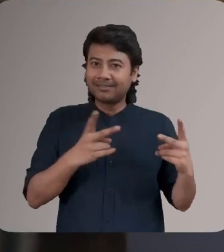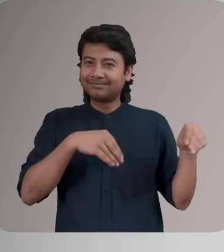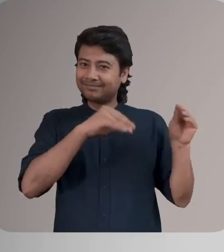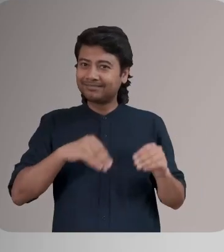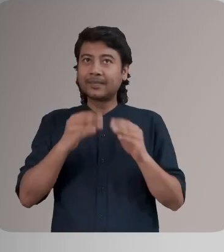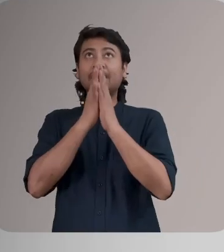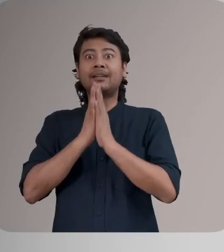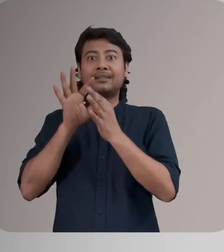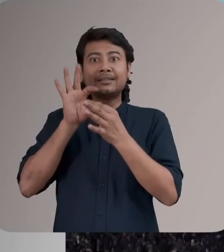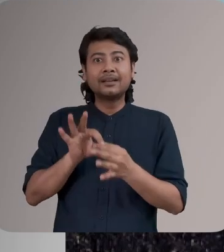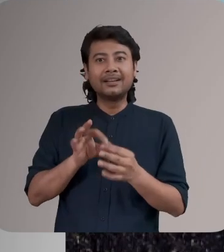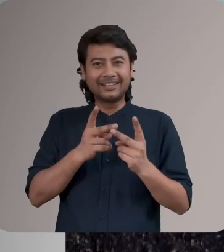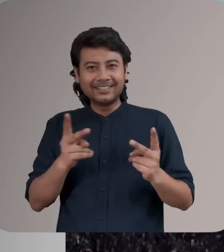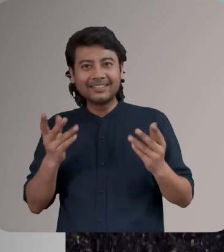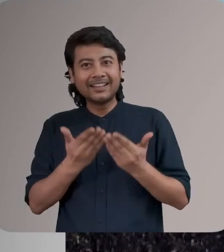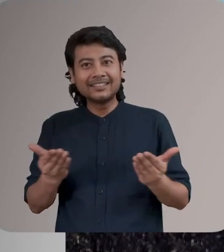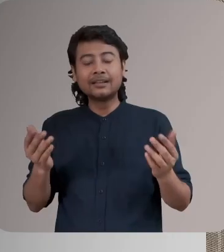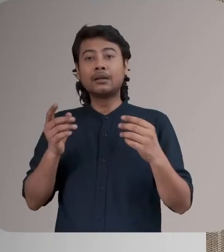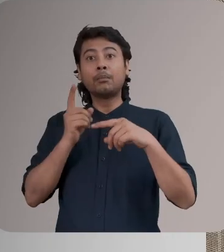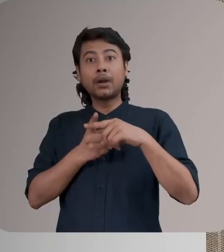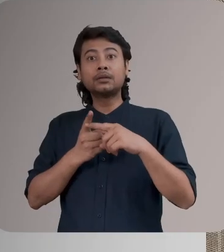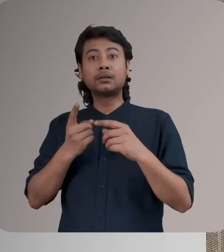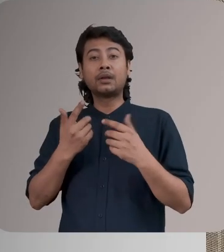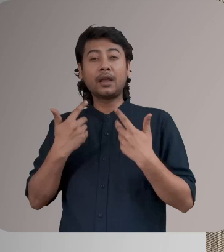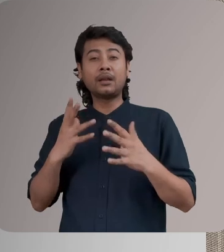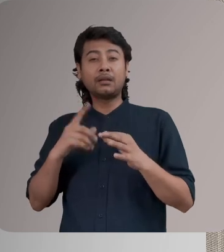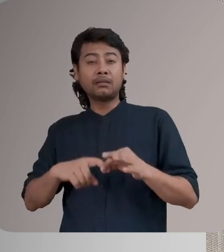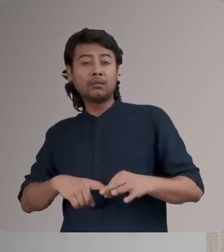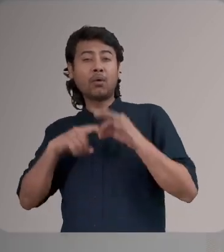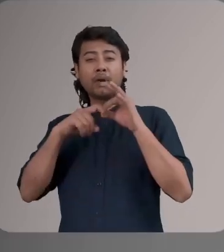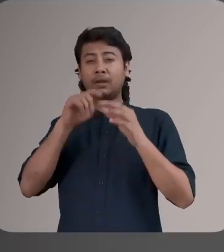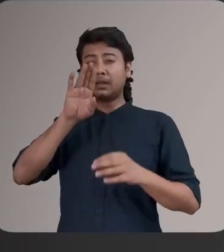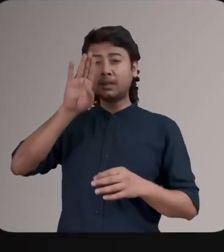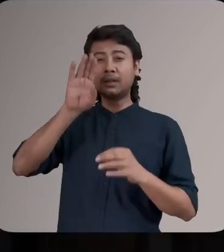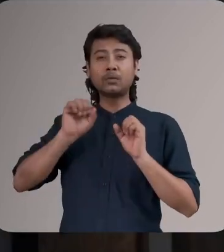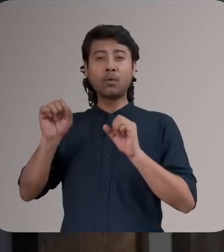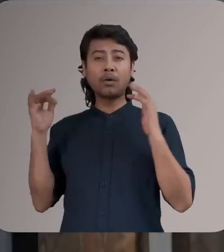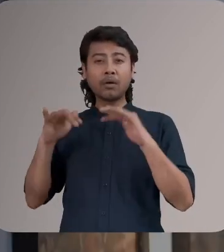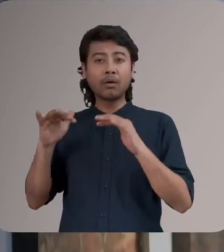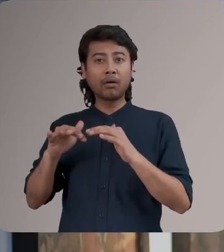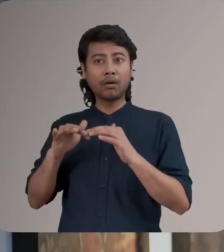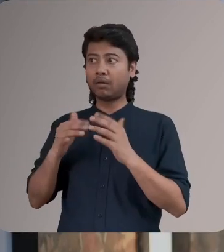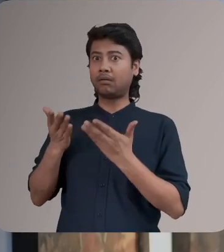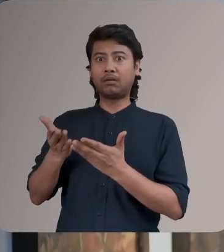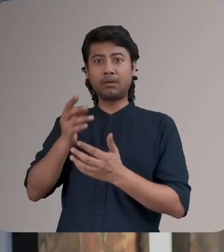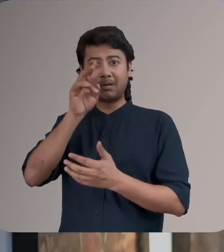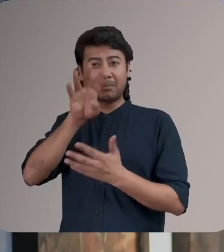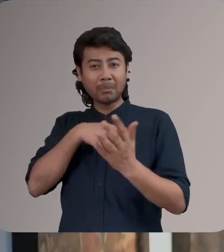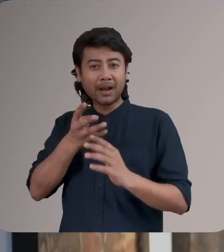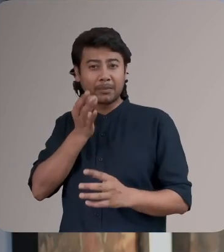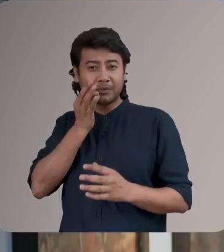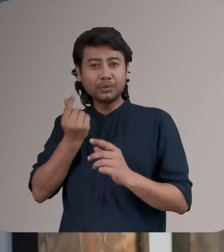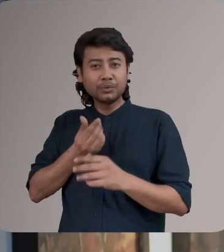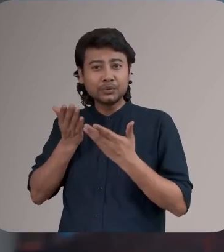textiles, religious artifacts, and become integral to royal gatherings? Let's take a closer look with